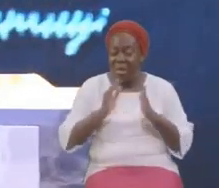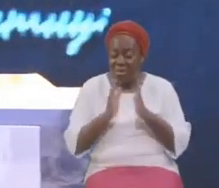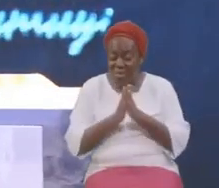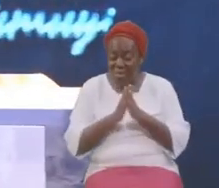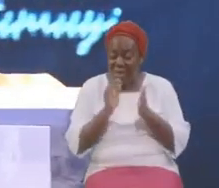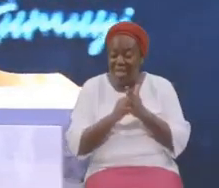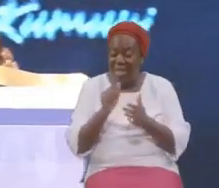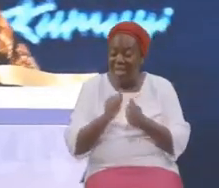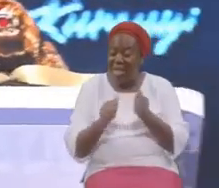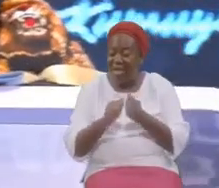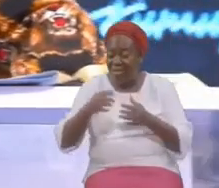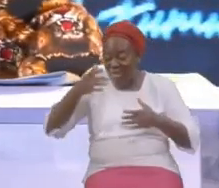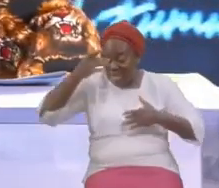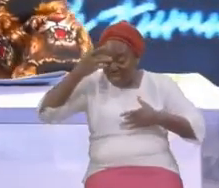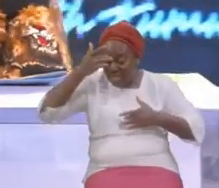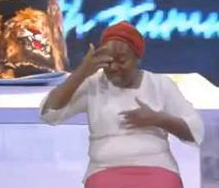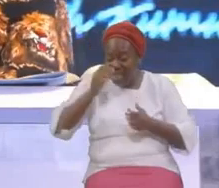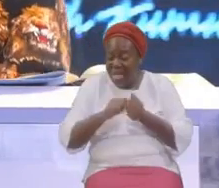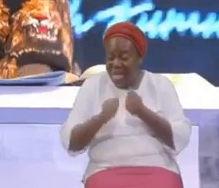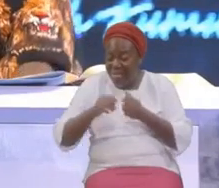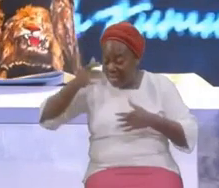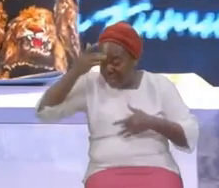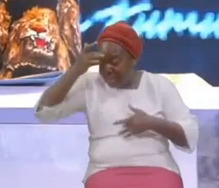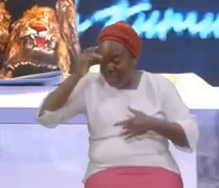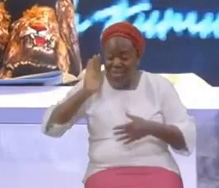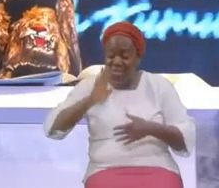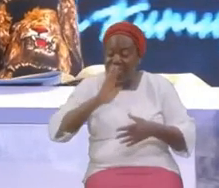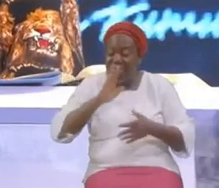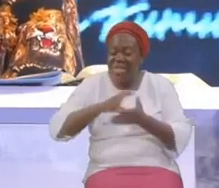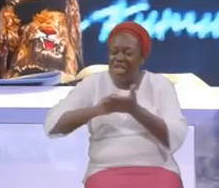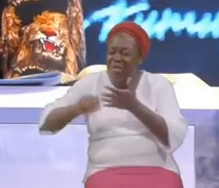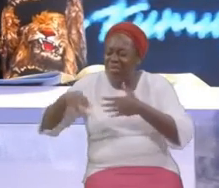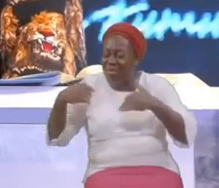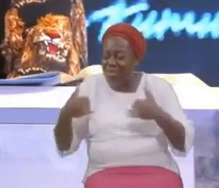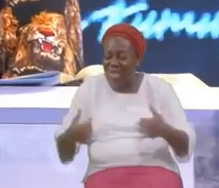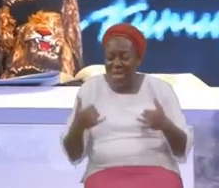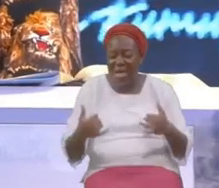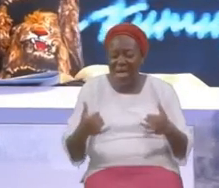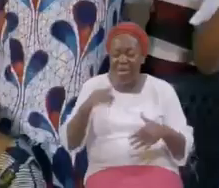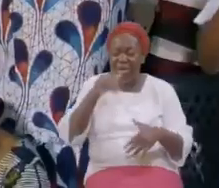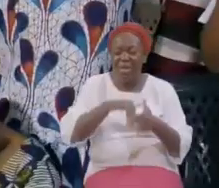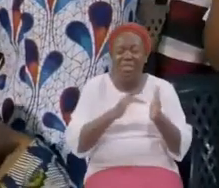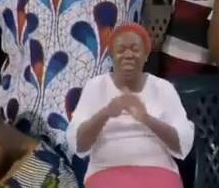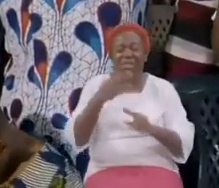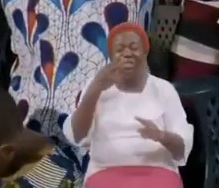sickness, every disease be removed right now in Jesus' name.